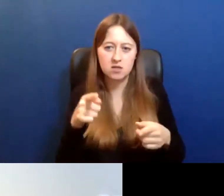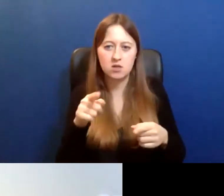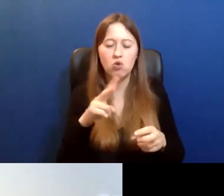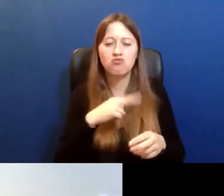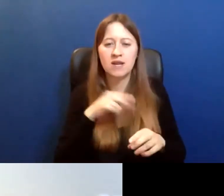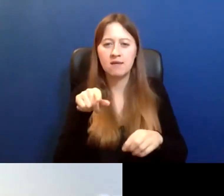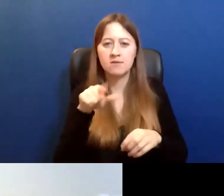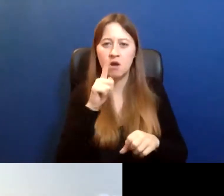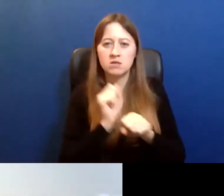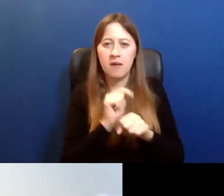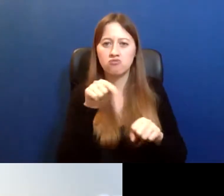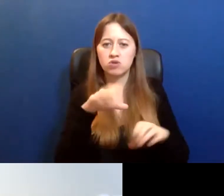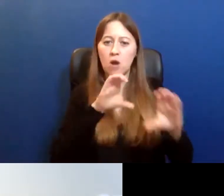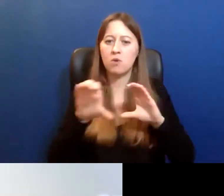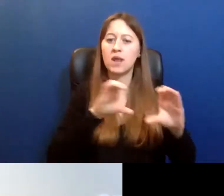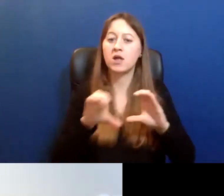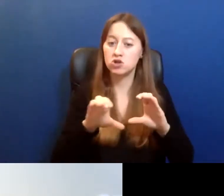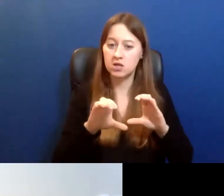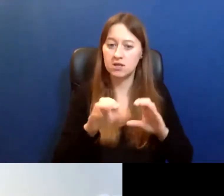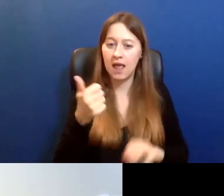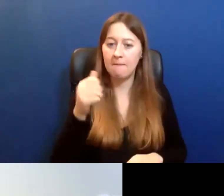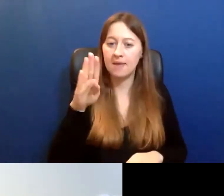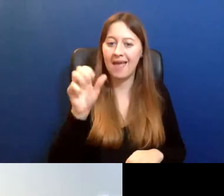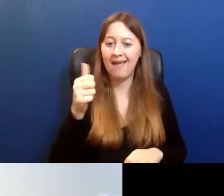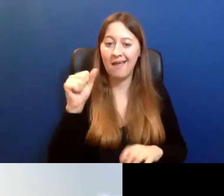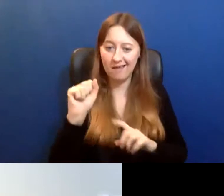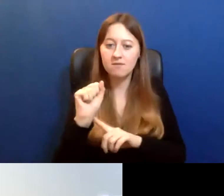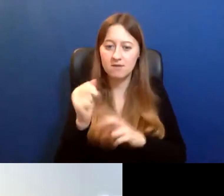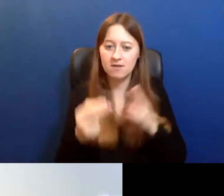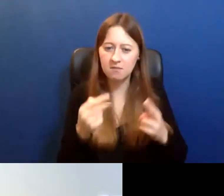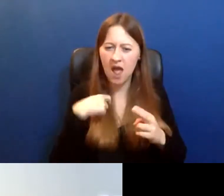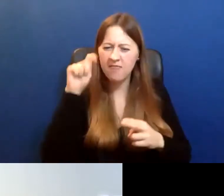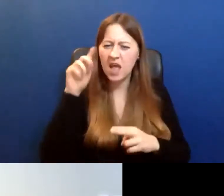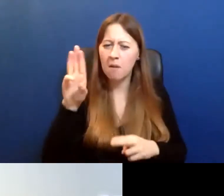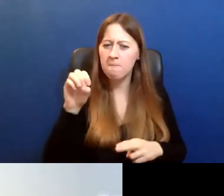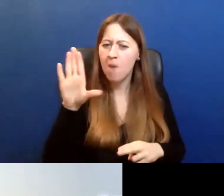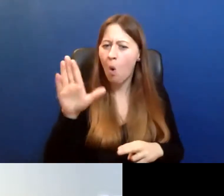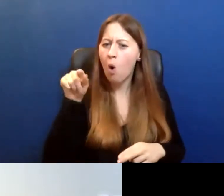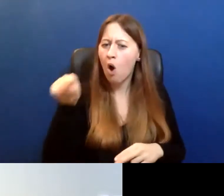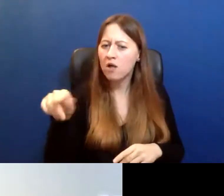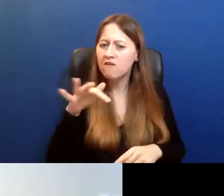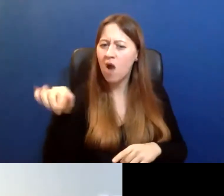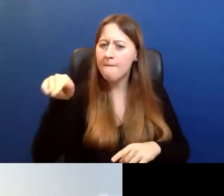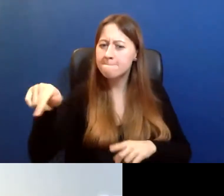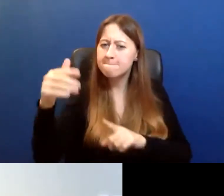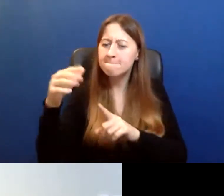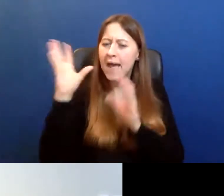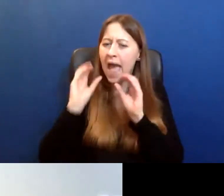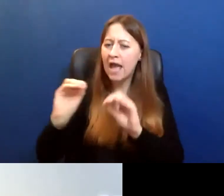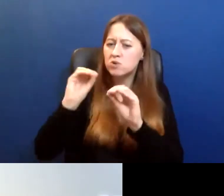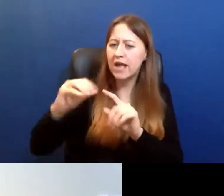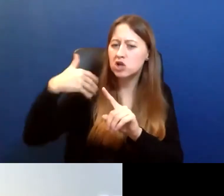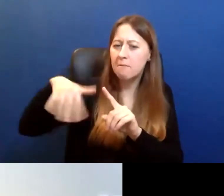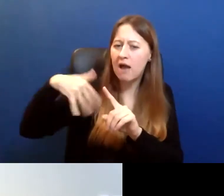communication. Paul, coming from an educational psychology background, am I right, Paul? You can nod or shake your head, I can see. Yeah. Do you want to turn on your microphone there,